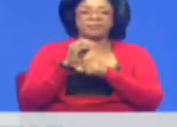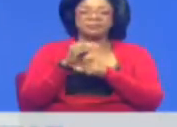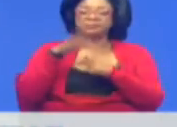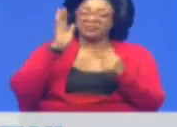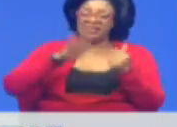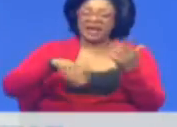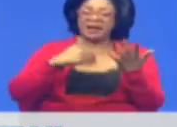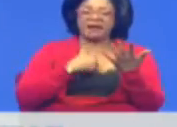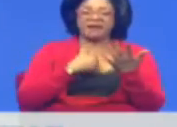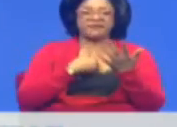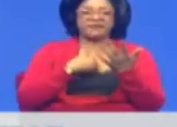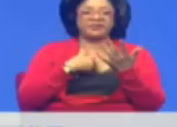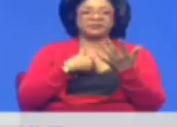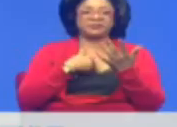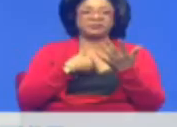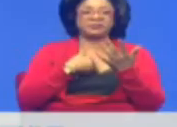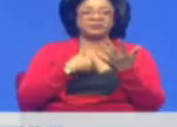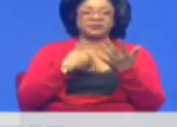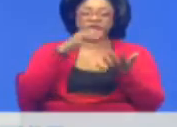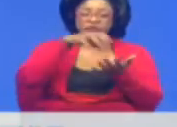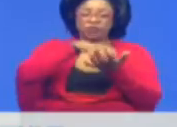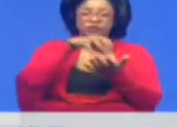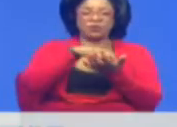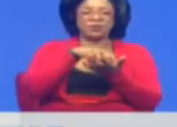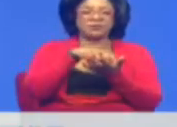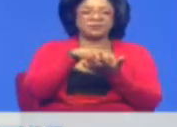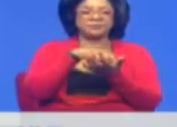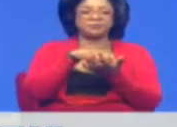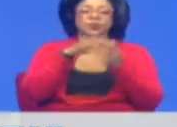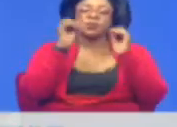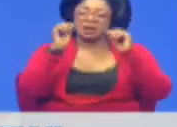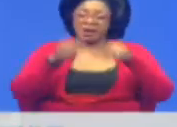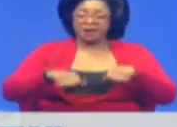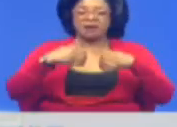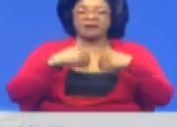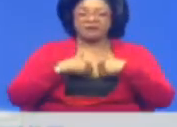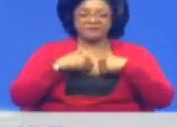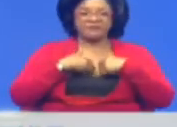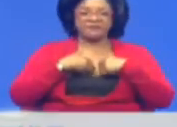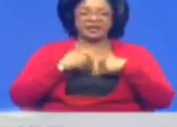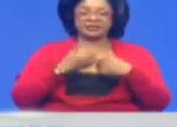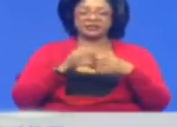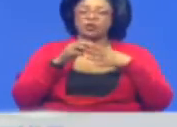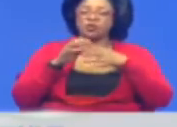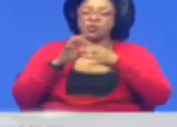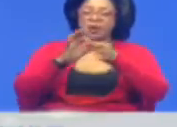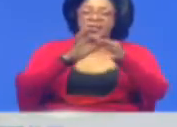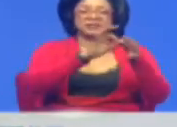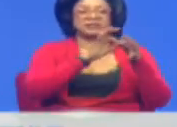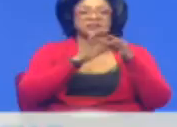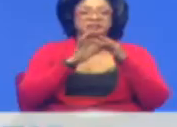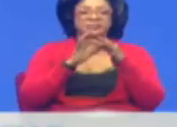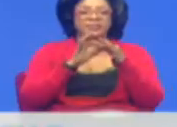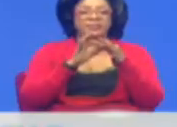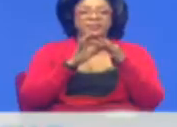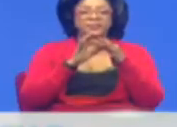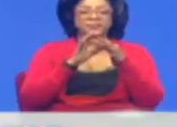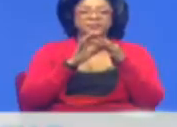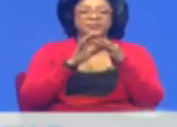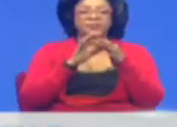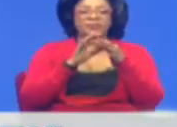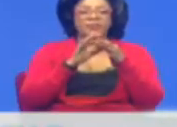a contested situation, we can have a united, a broad-based